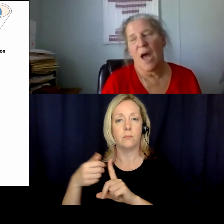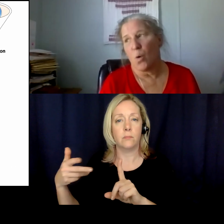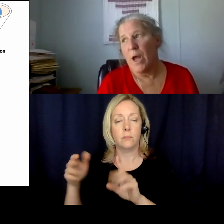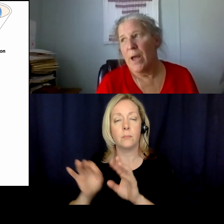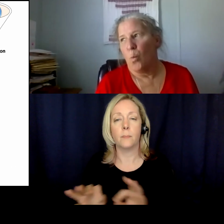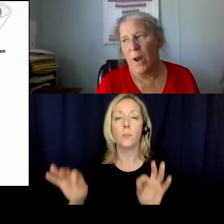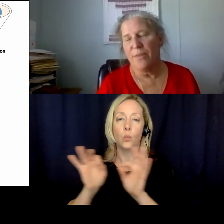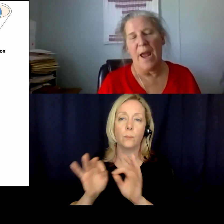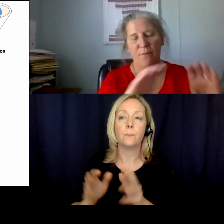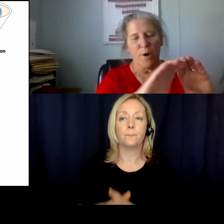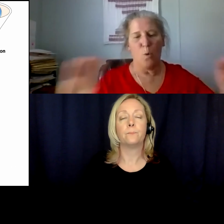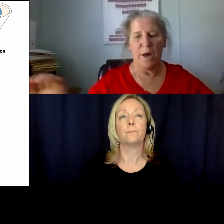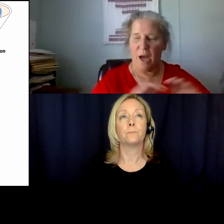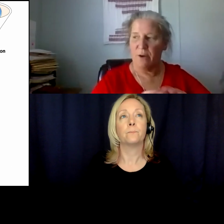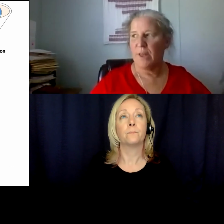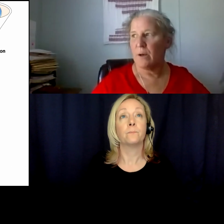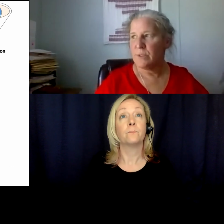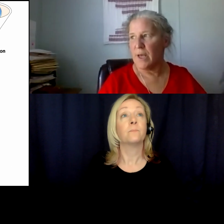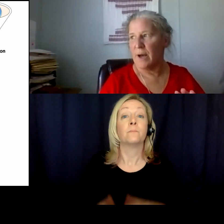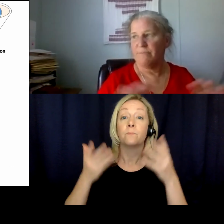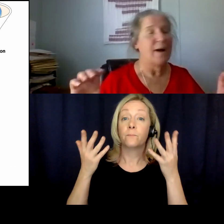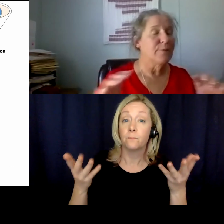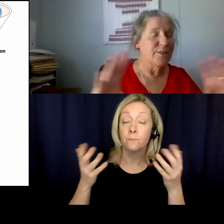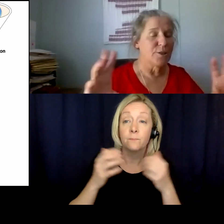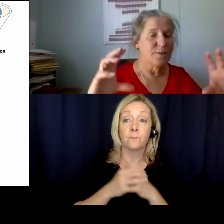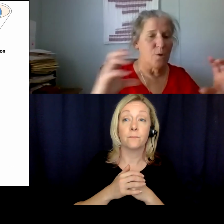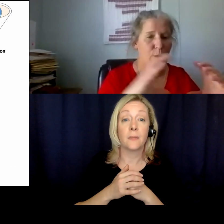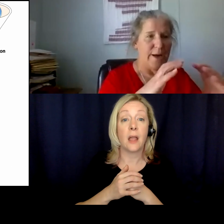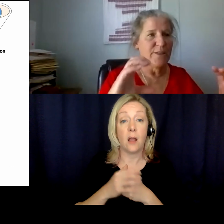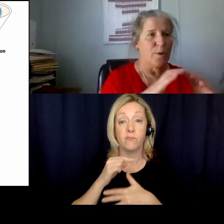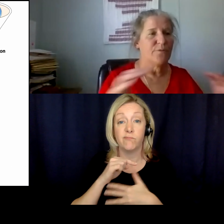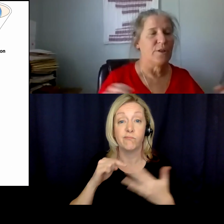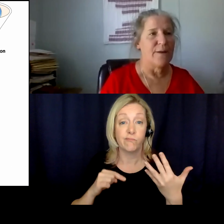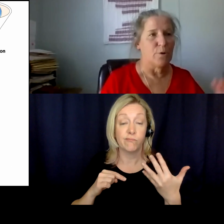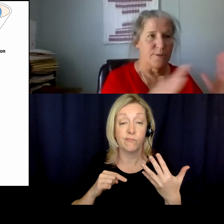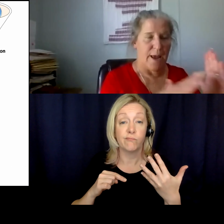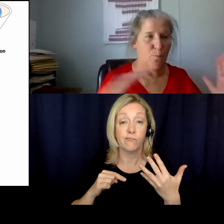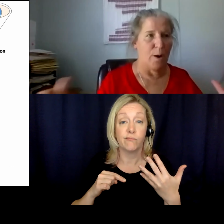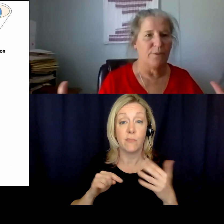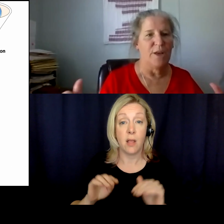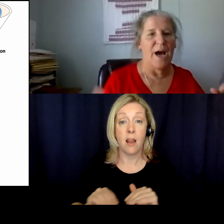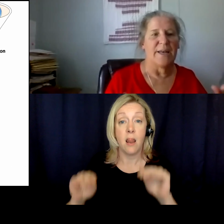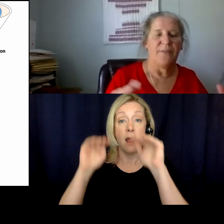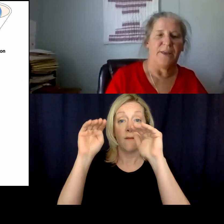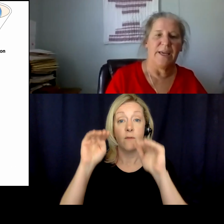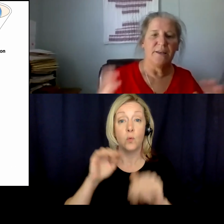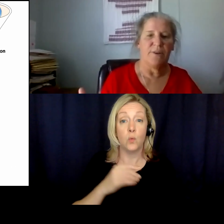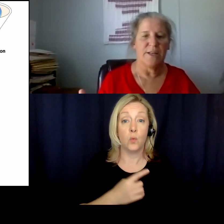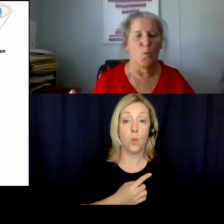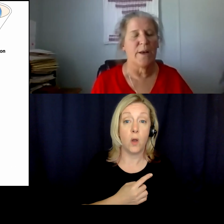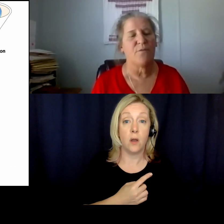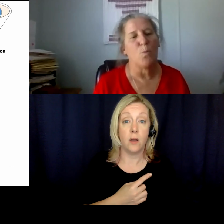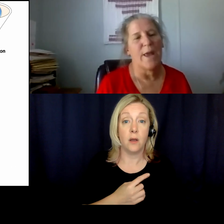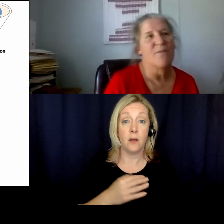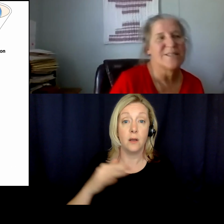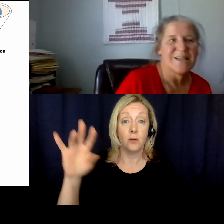Okay, so with every one of those foundations, or each one of the levels, and what we've done, at the end of each